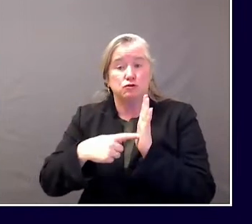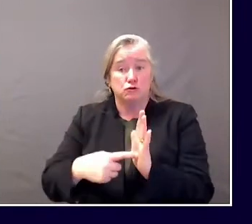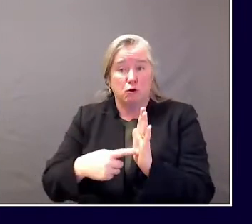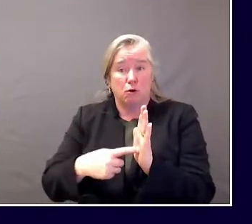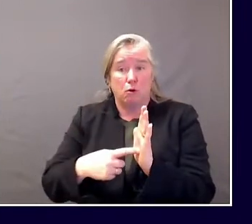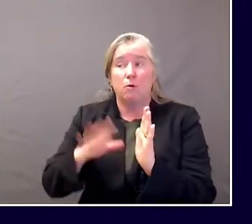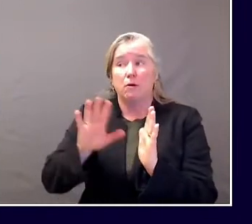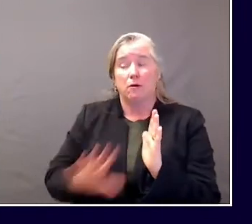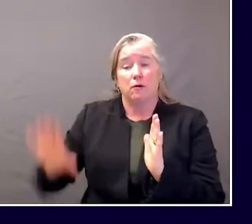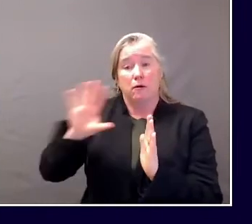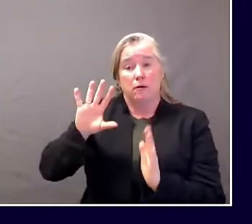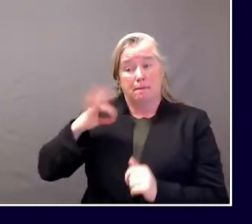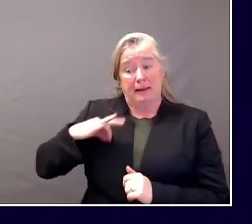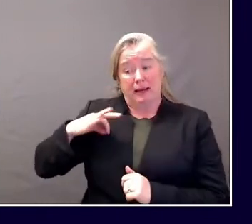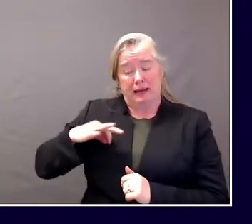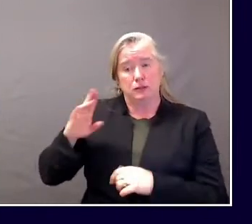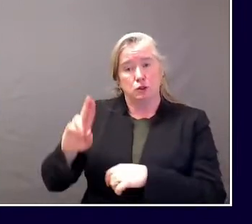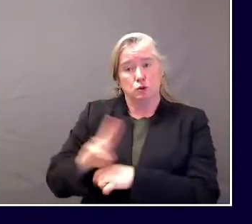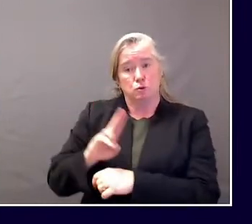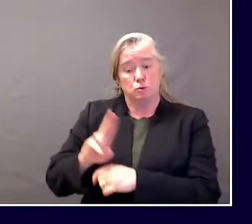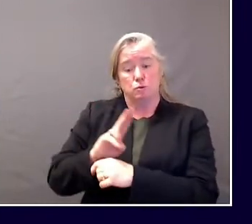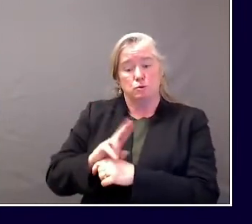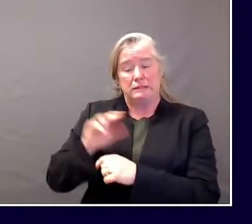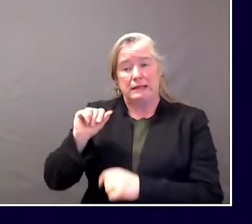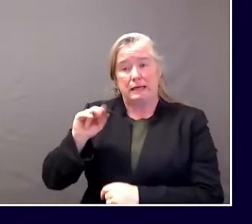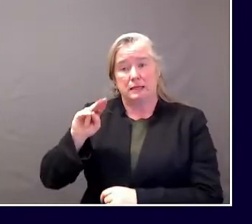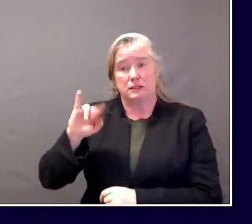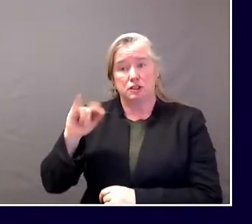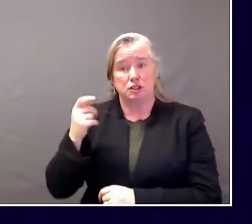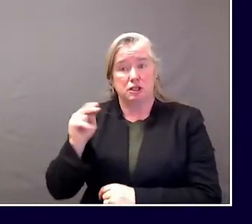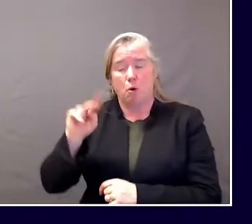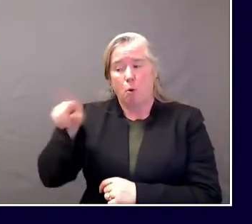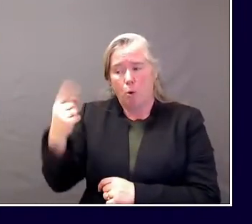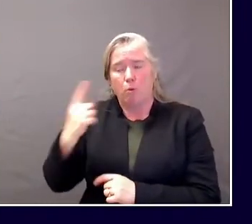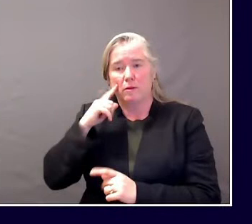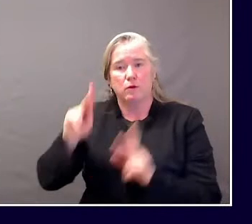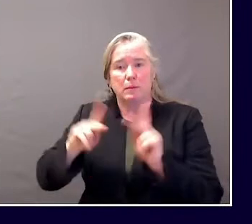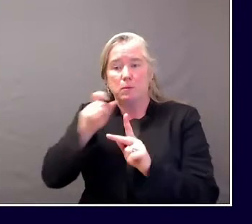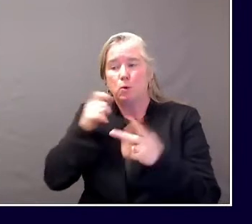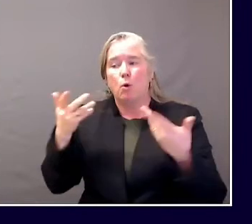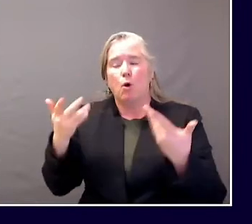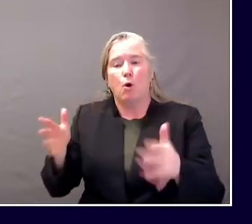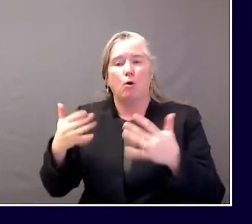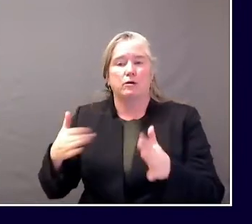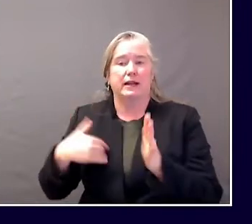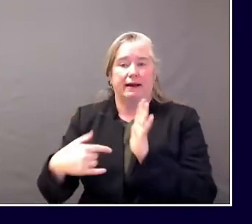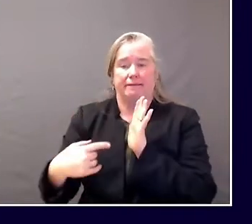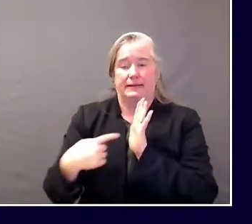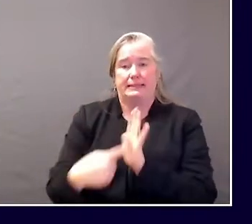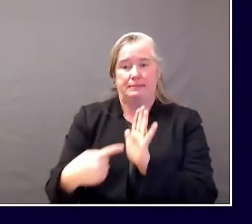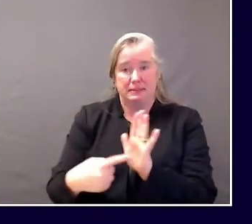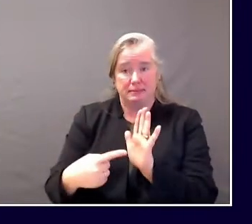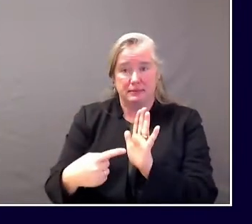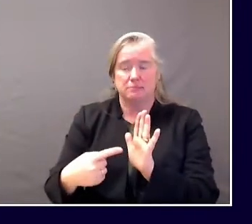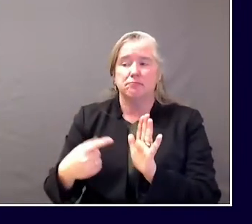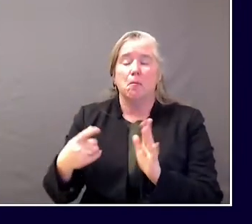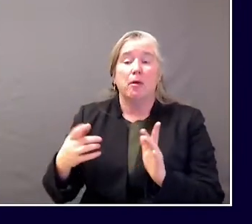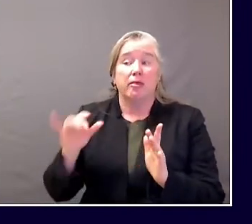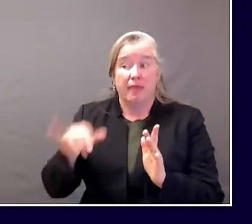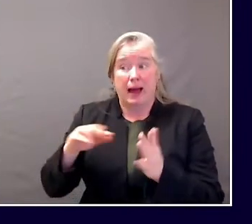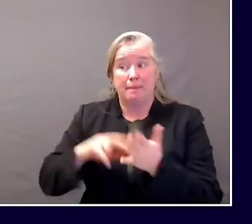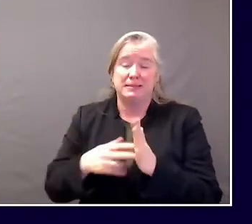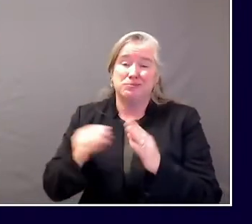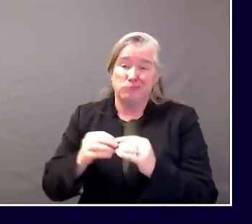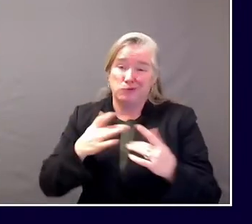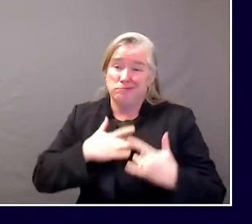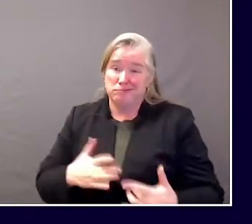now being used in symptomatic individuals who, at baseline, are more likely to have